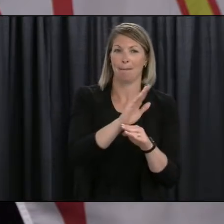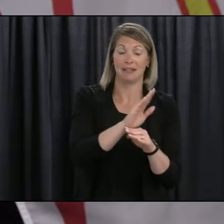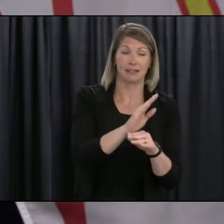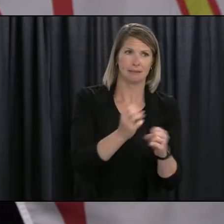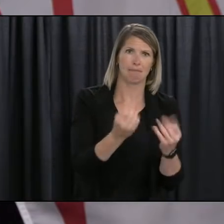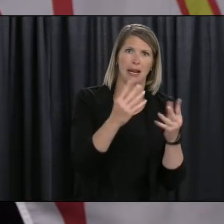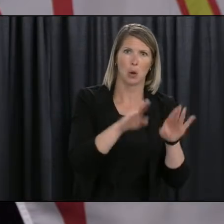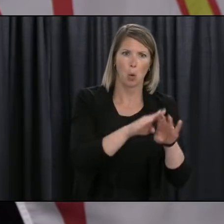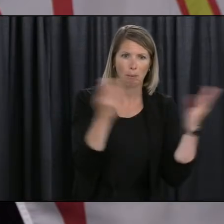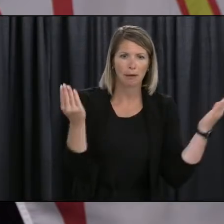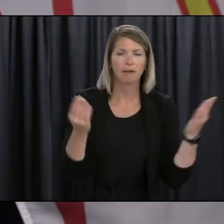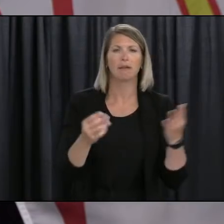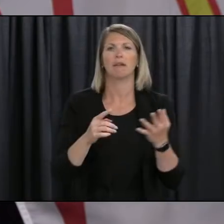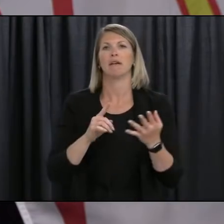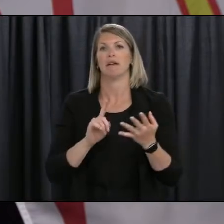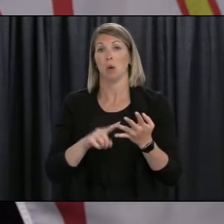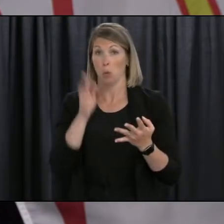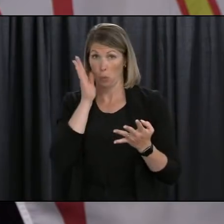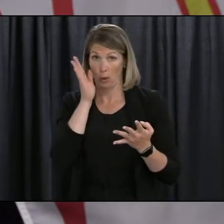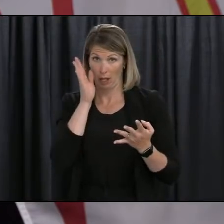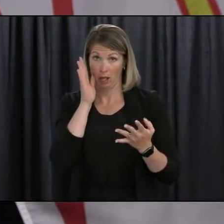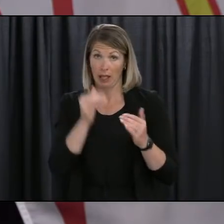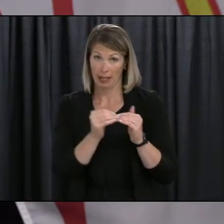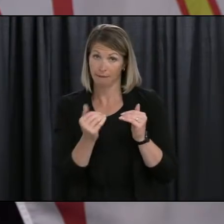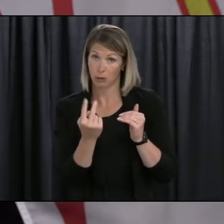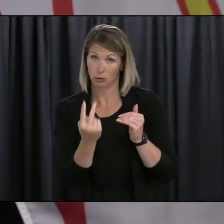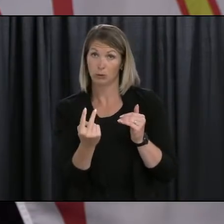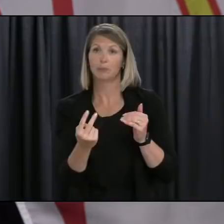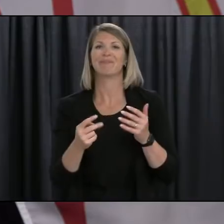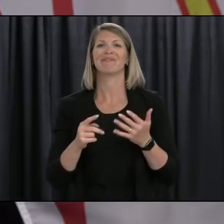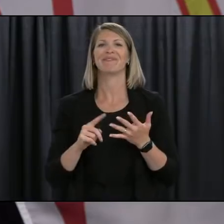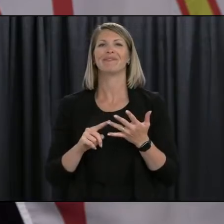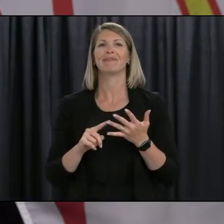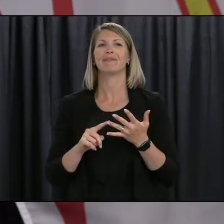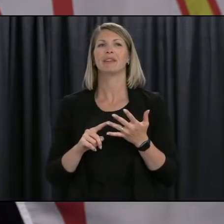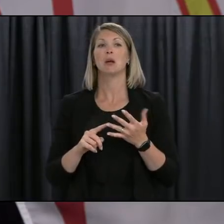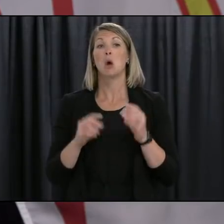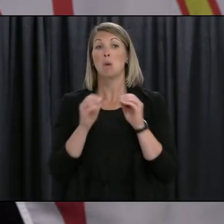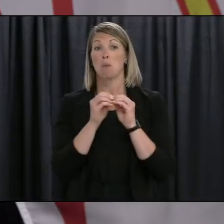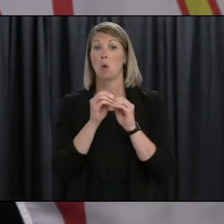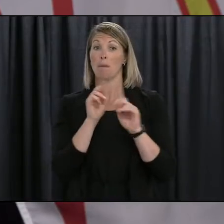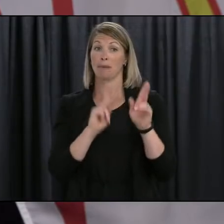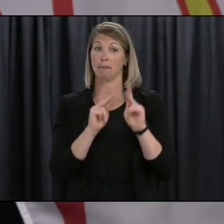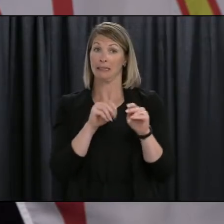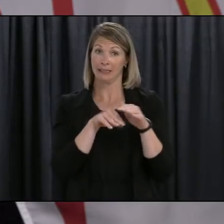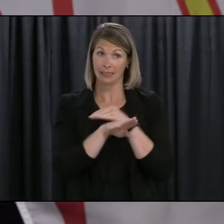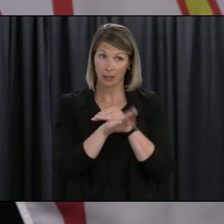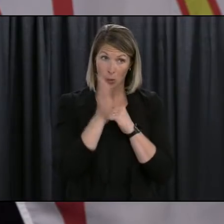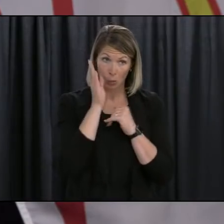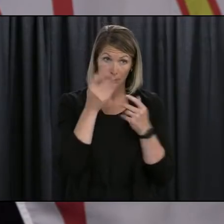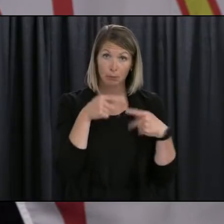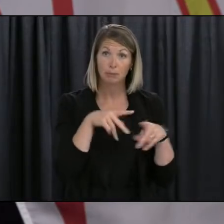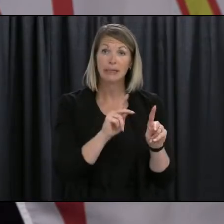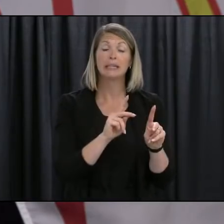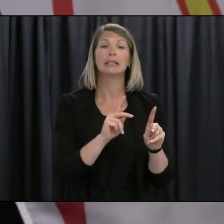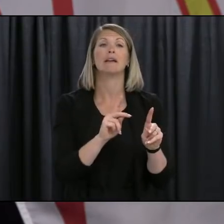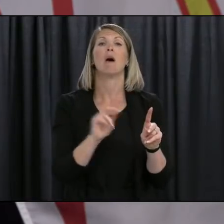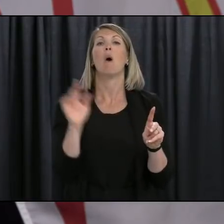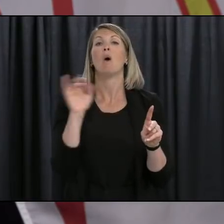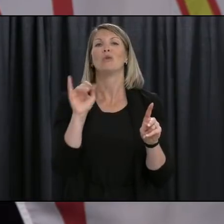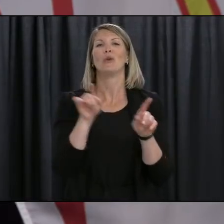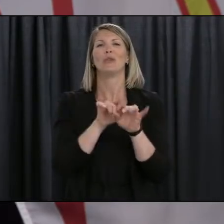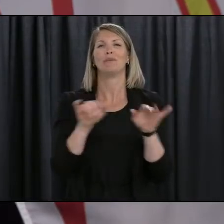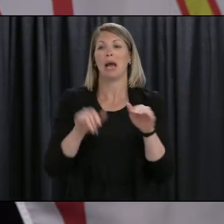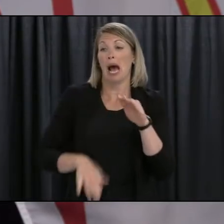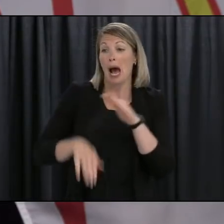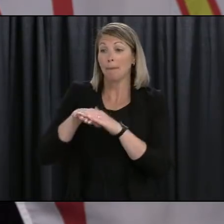There's businesses that have, greater numbers. There's also an increase in gathering